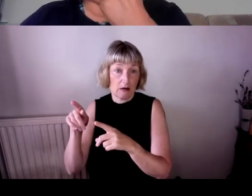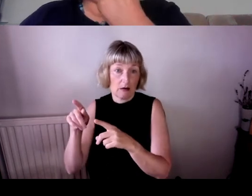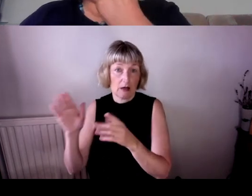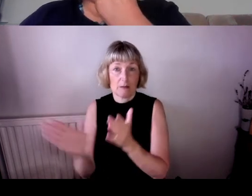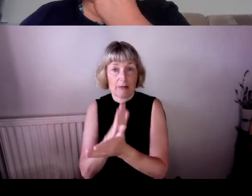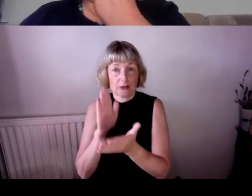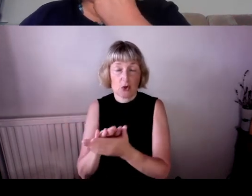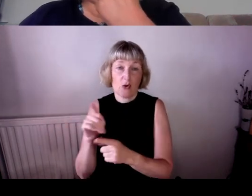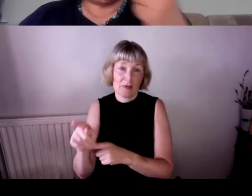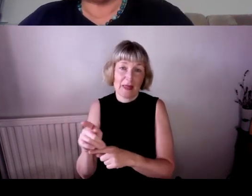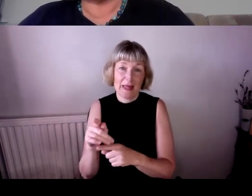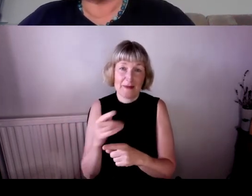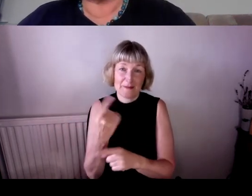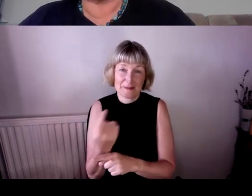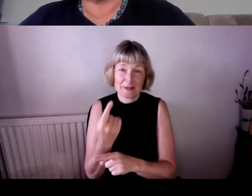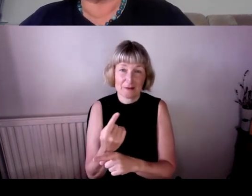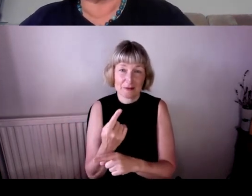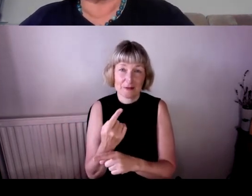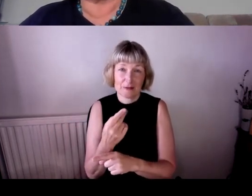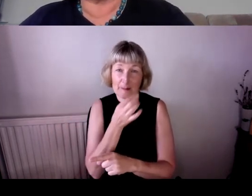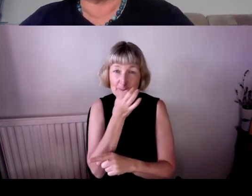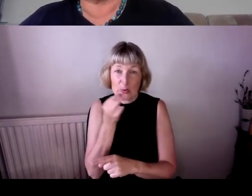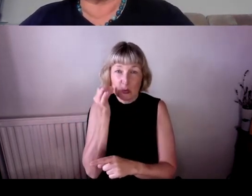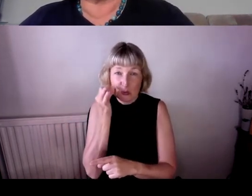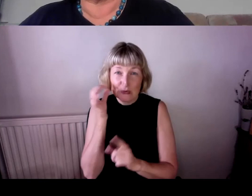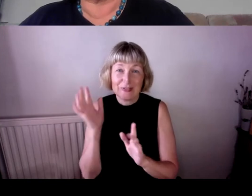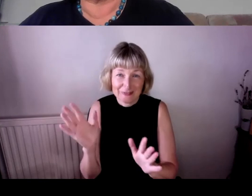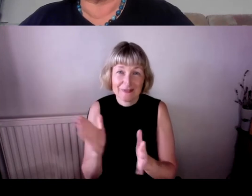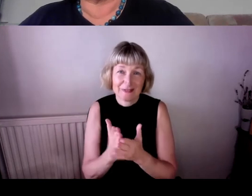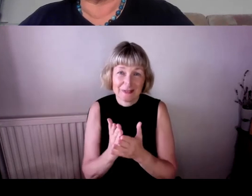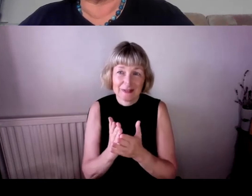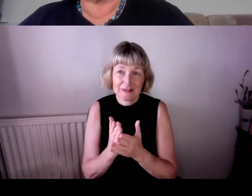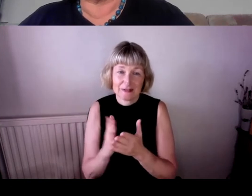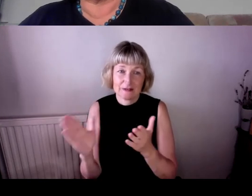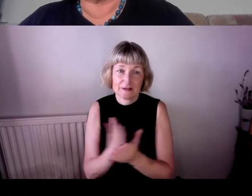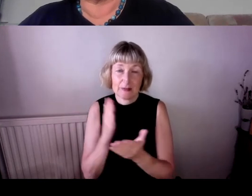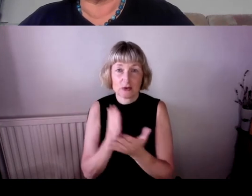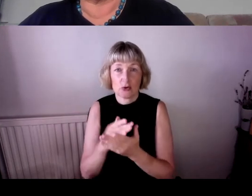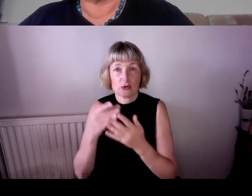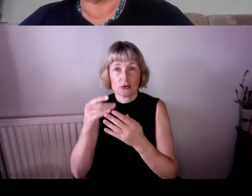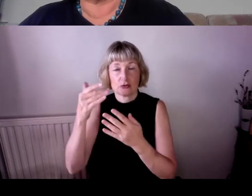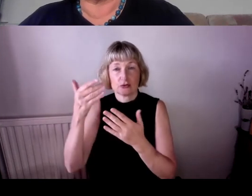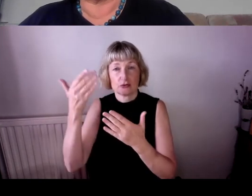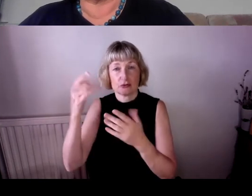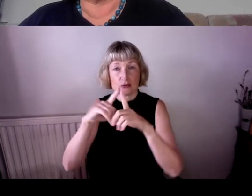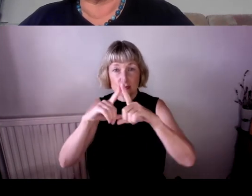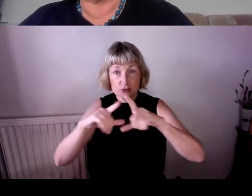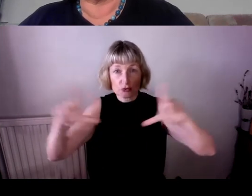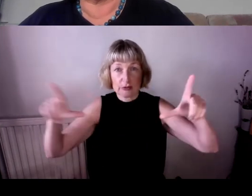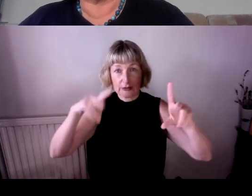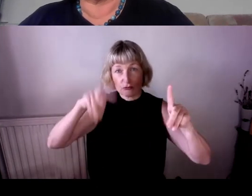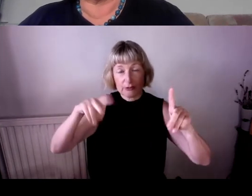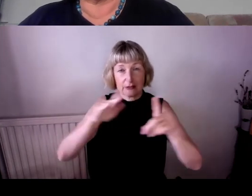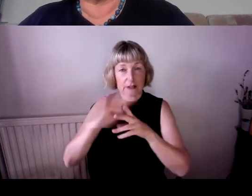muted every time that they're just not speaking, so that then that screen reader doesn't interrupt. And as well,